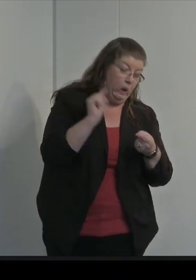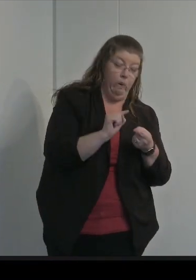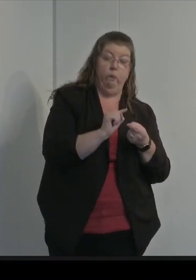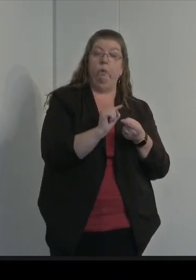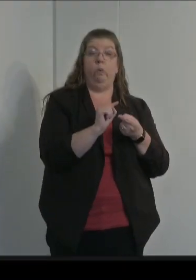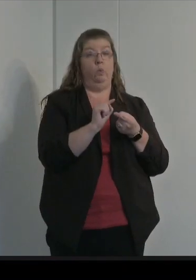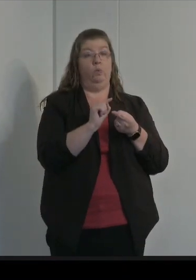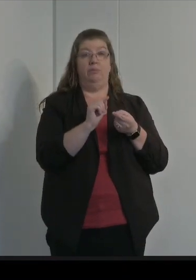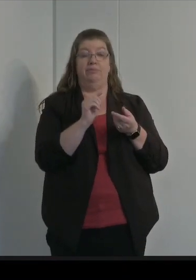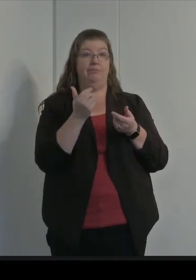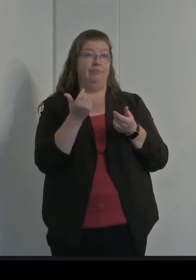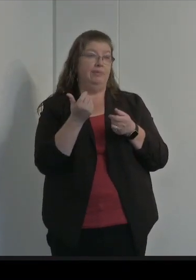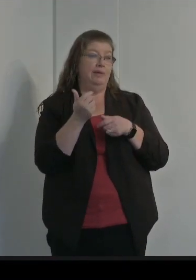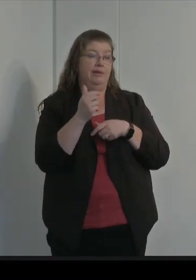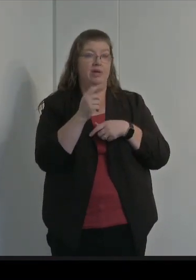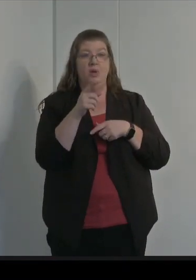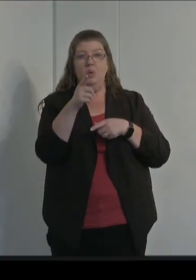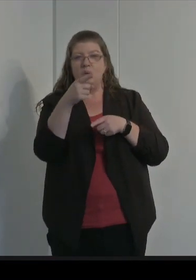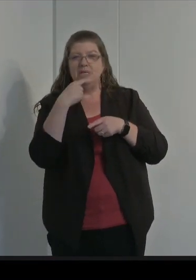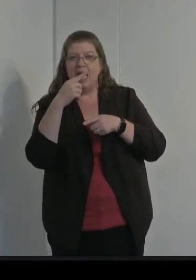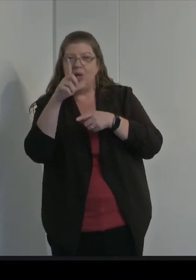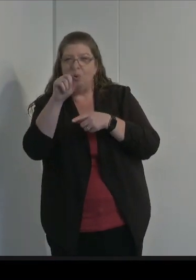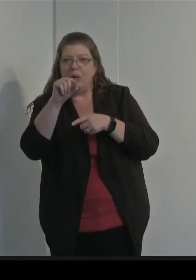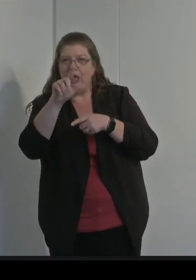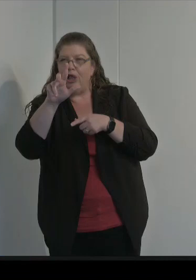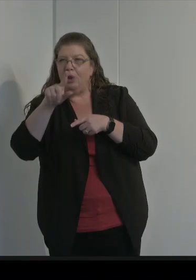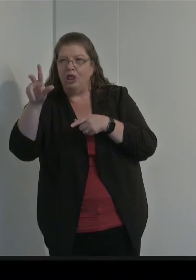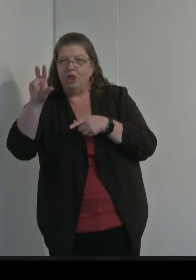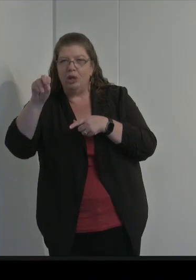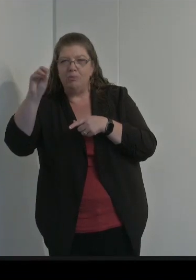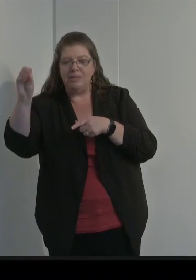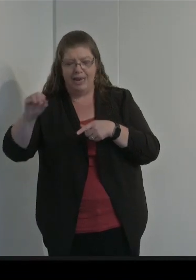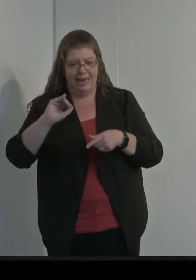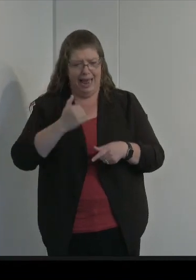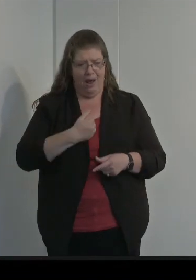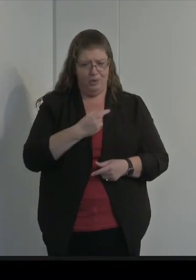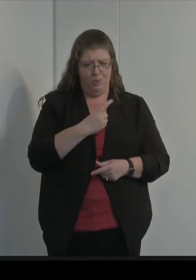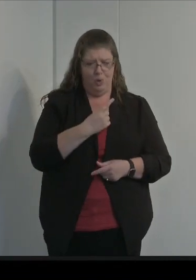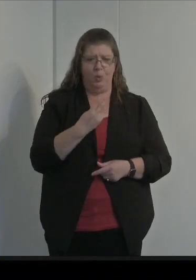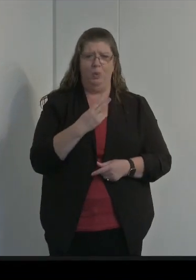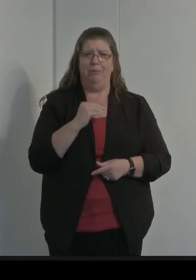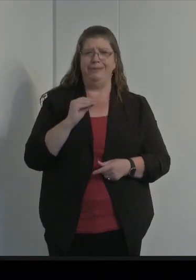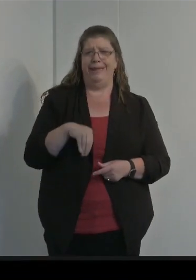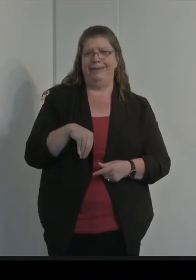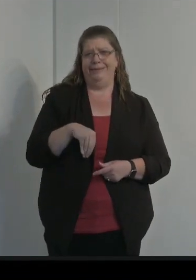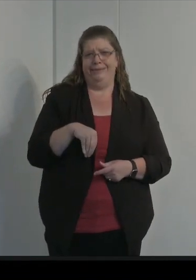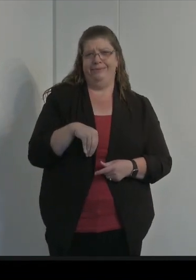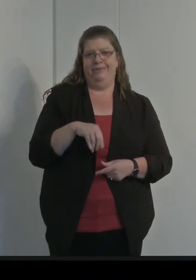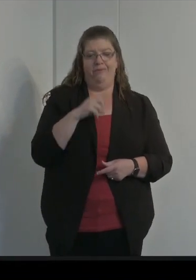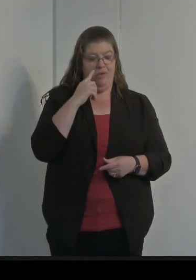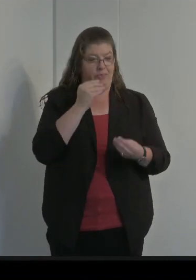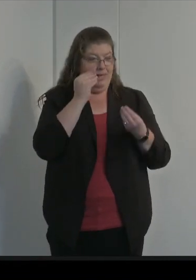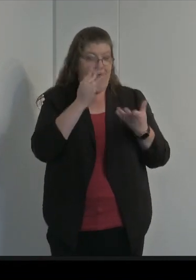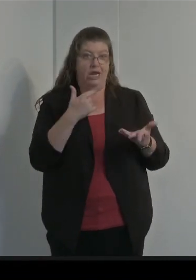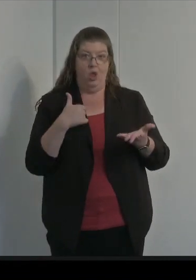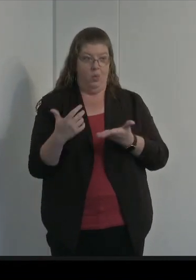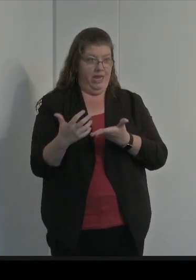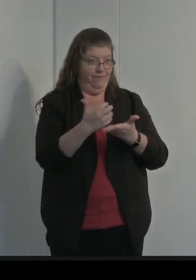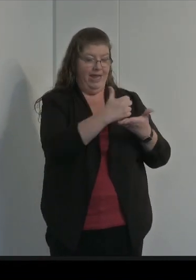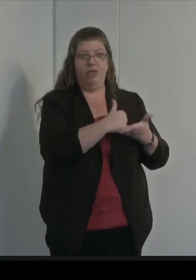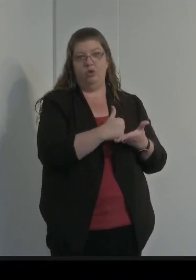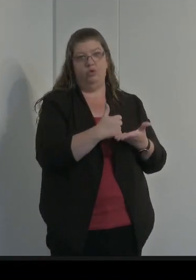mentioned numbers around 20 or 30%, but ours are more like 1 or 2% from the data that we've